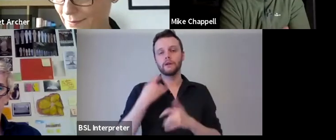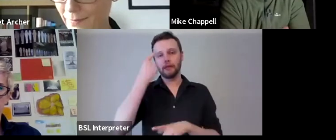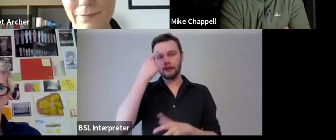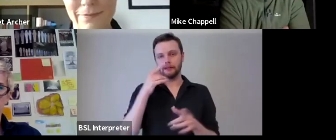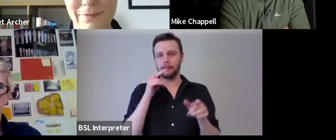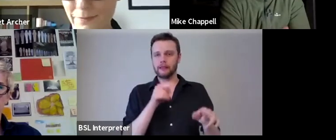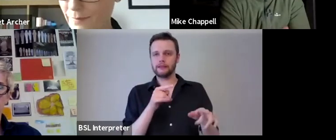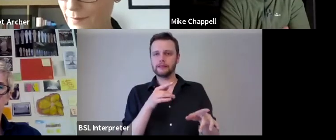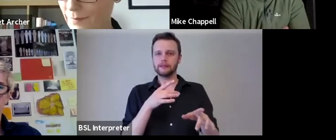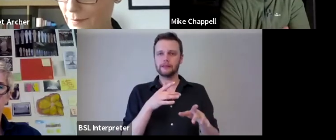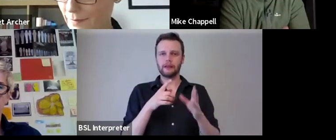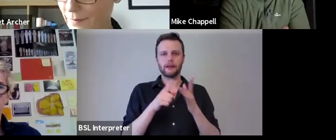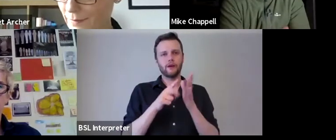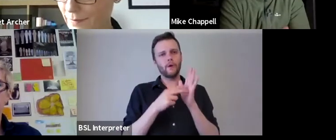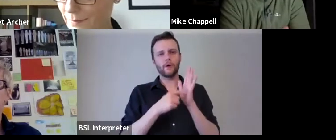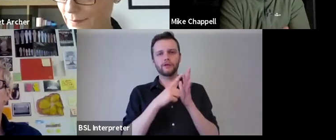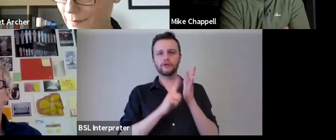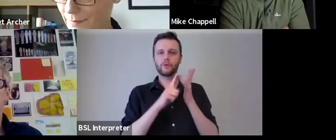like ontological different